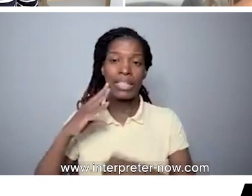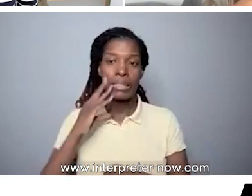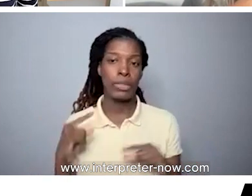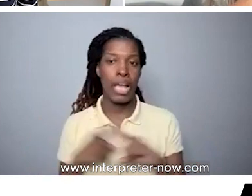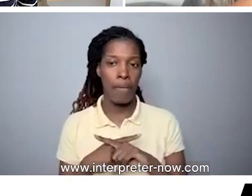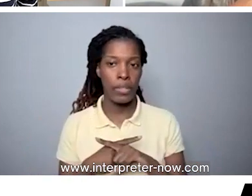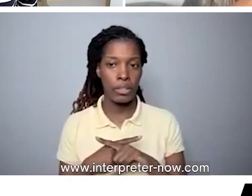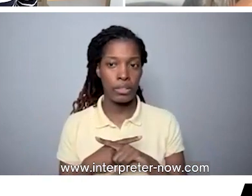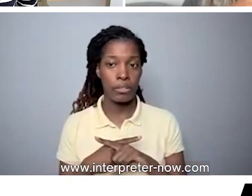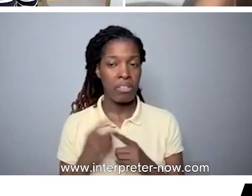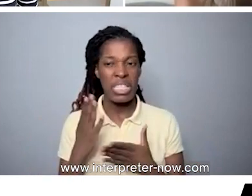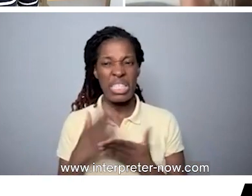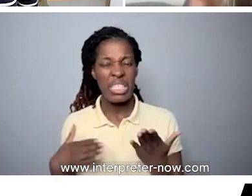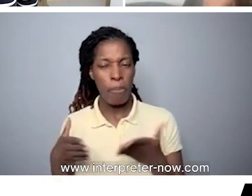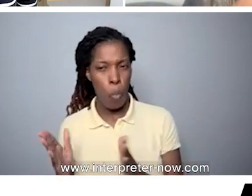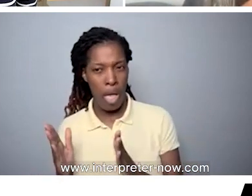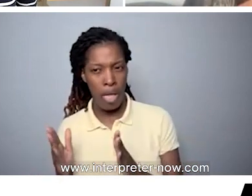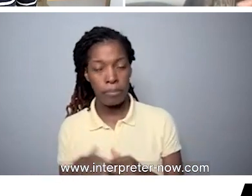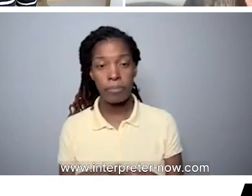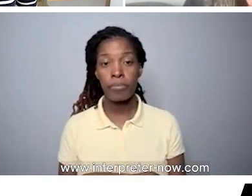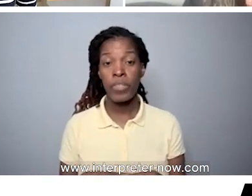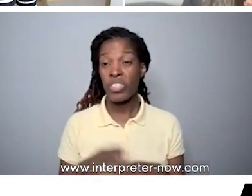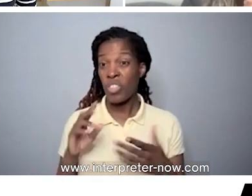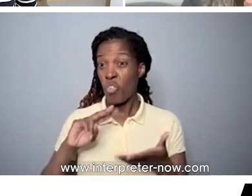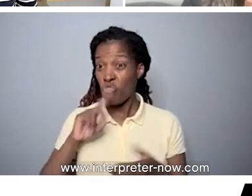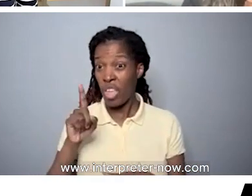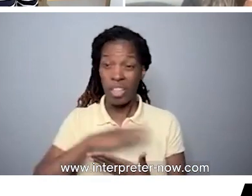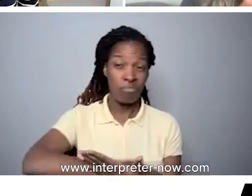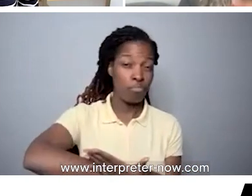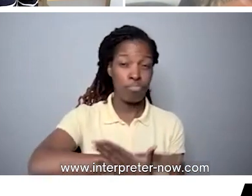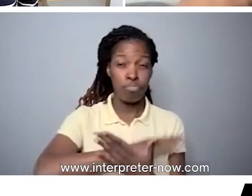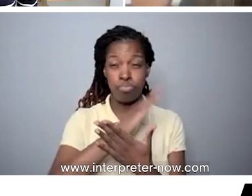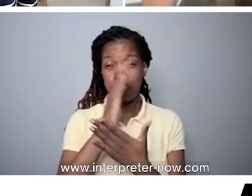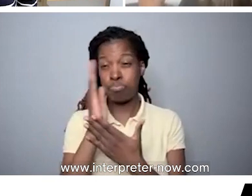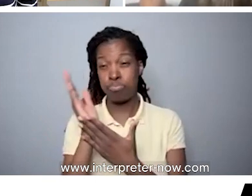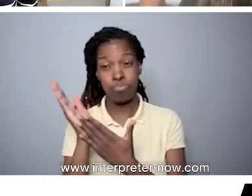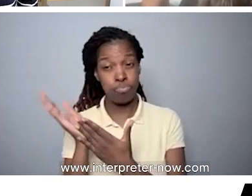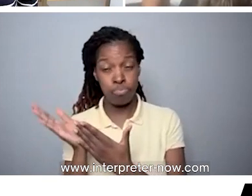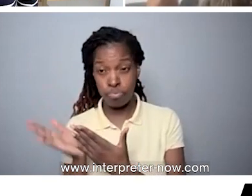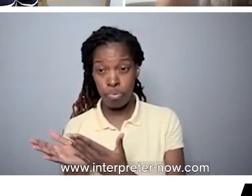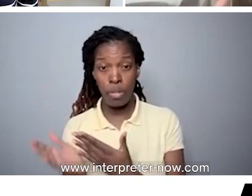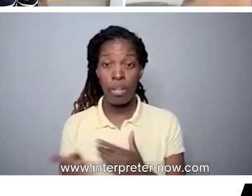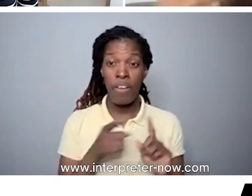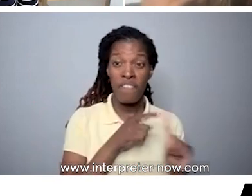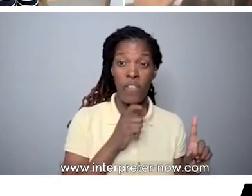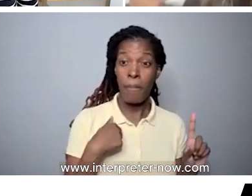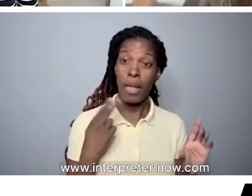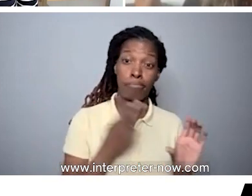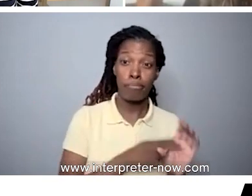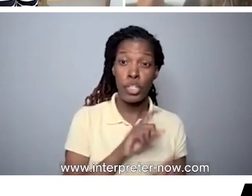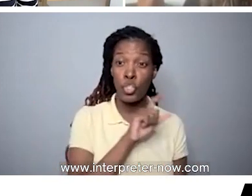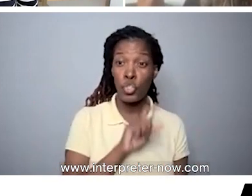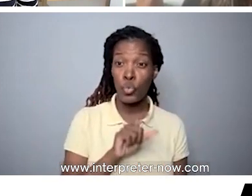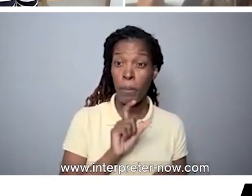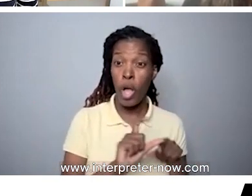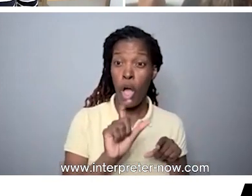so it can span the gamut from, you know, I joined a Zoom call with 20